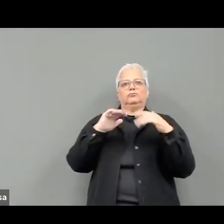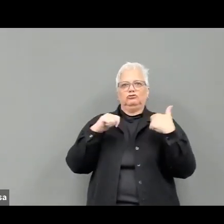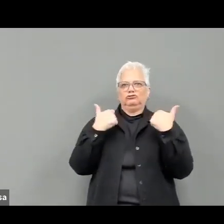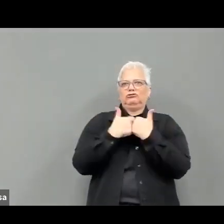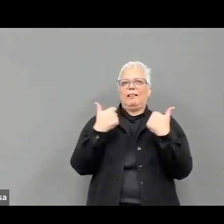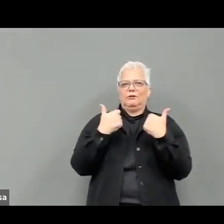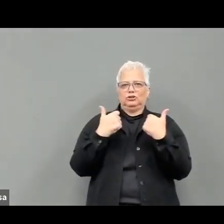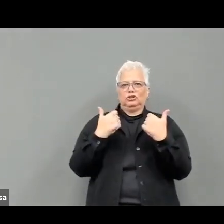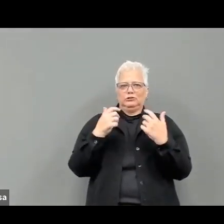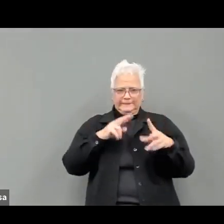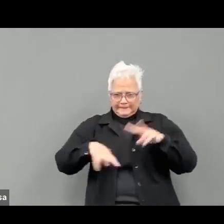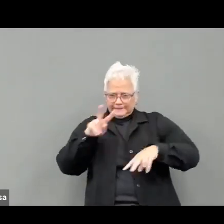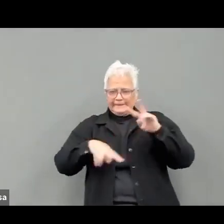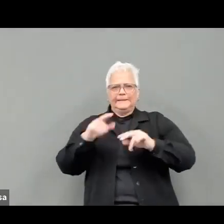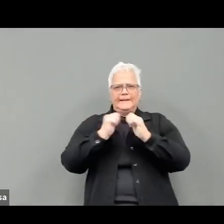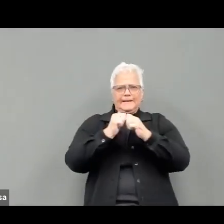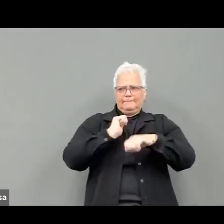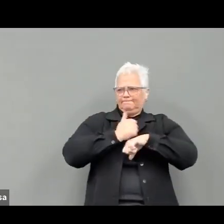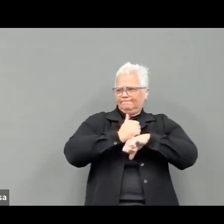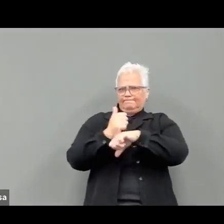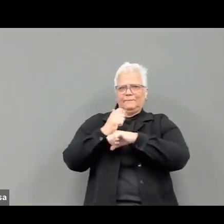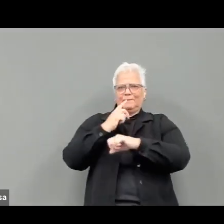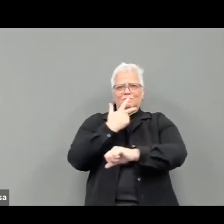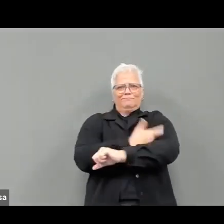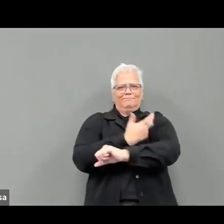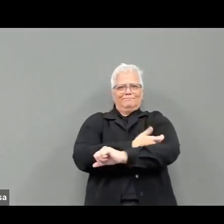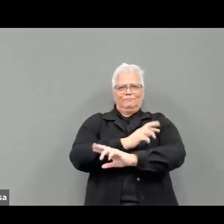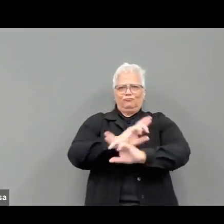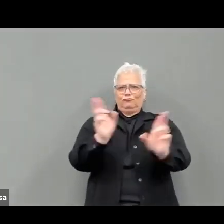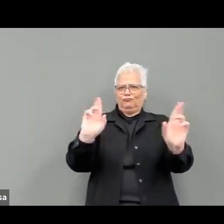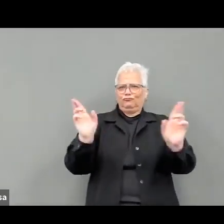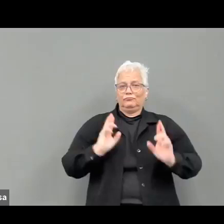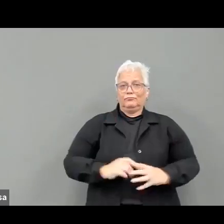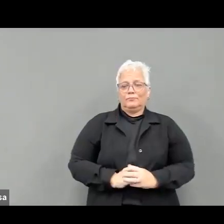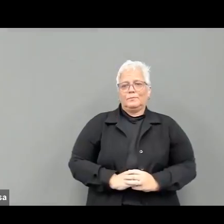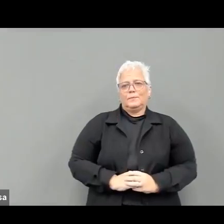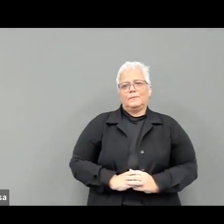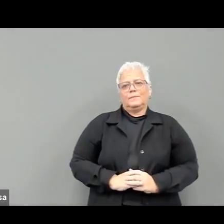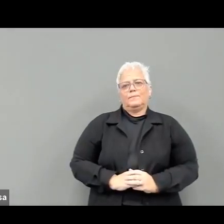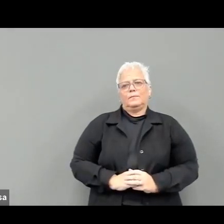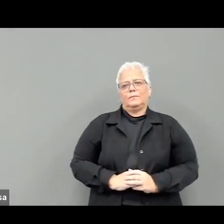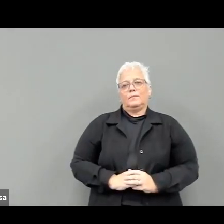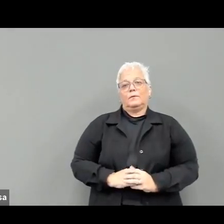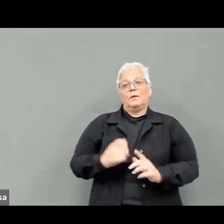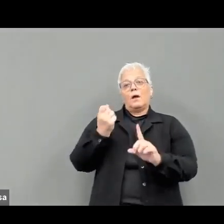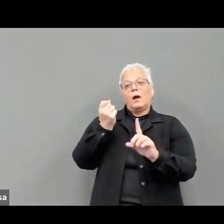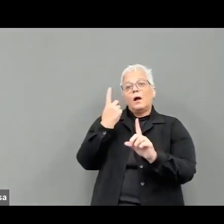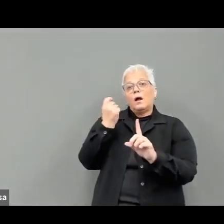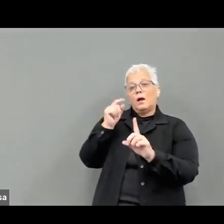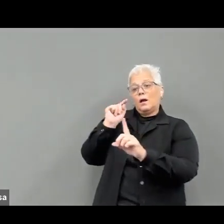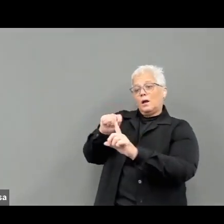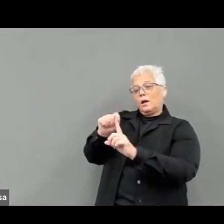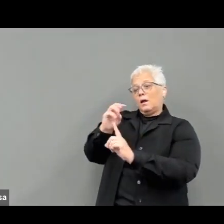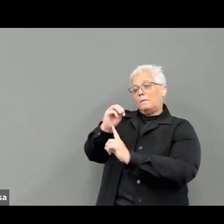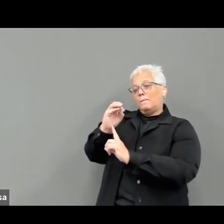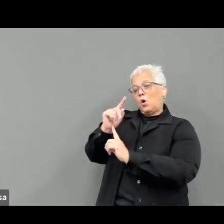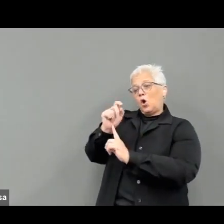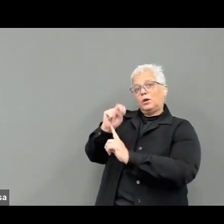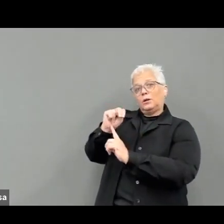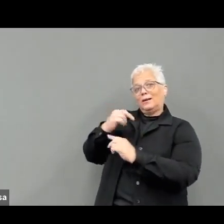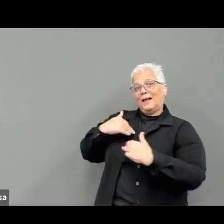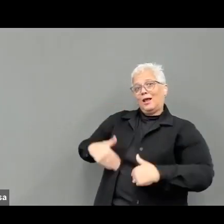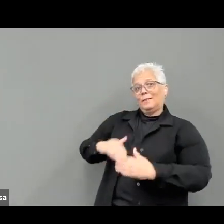For your listening or viewing audience who may not know, Morton is a community health center, also known as a